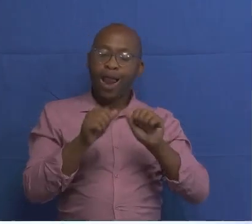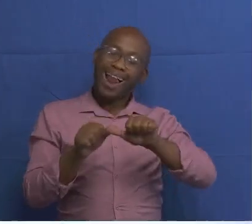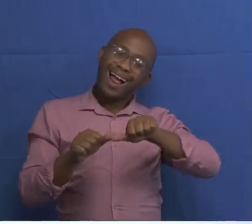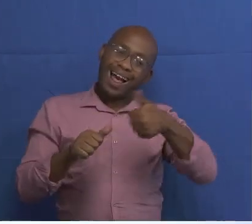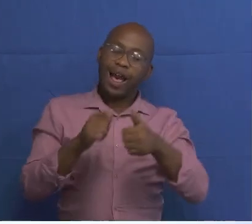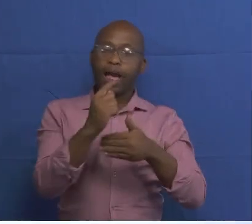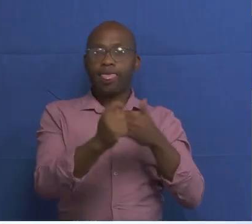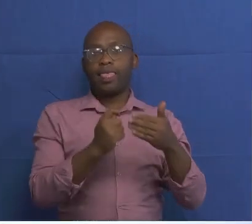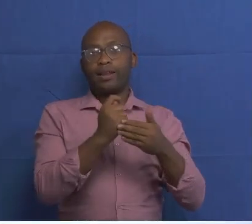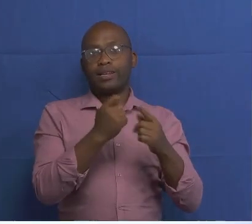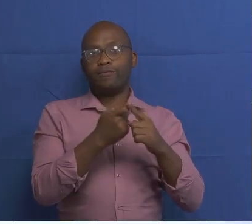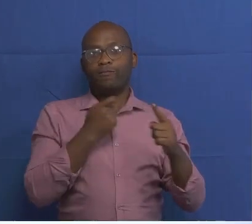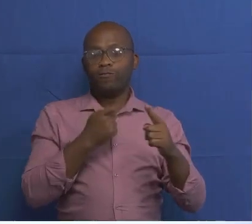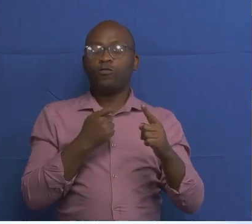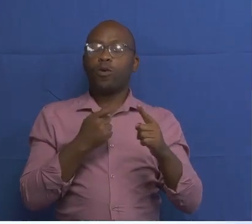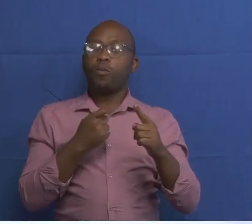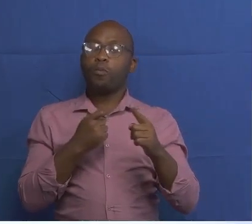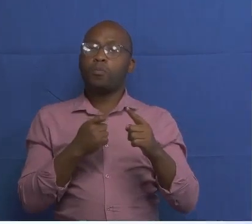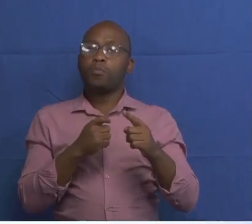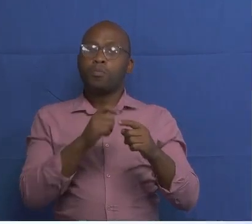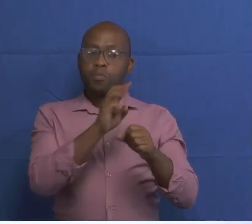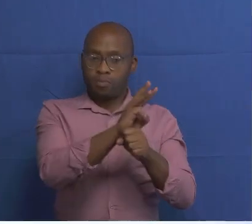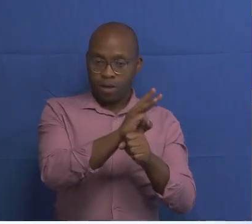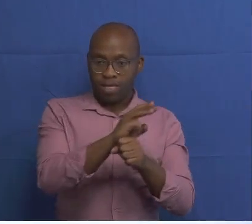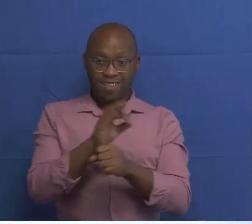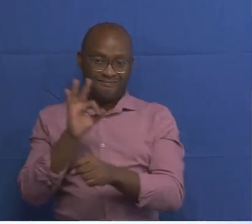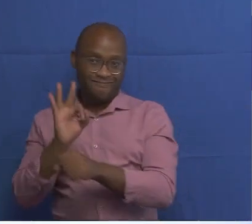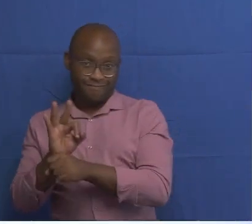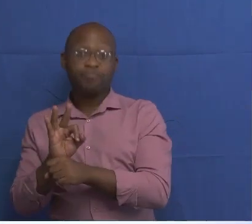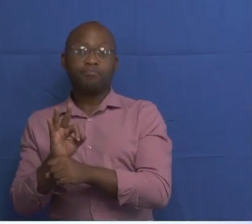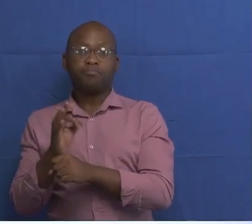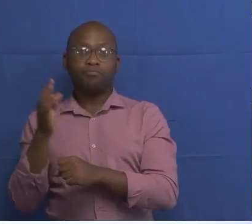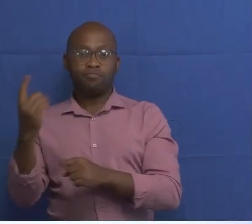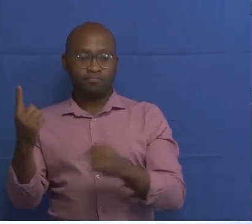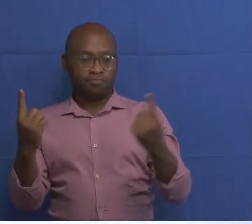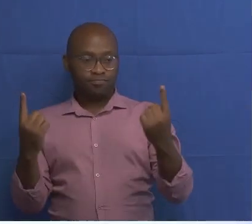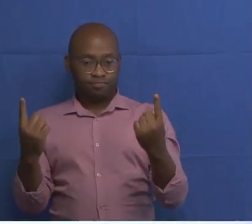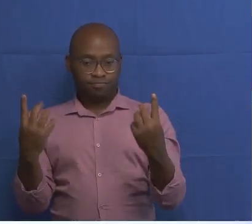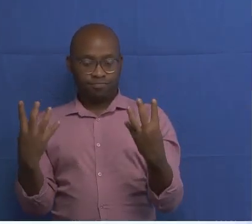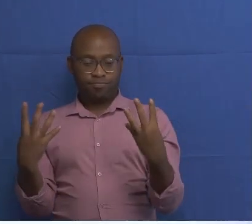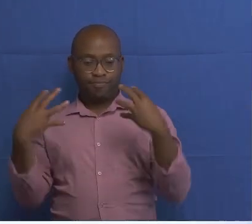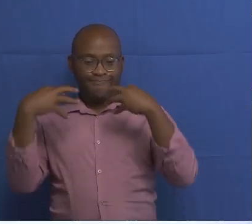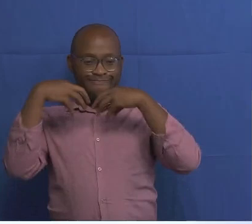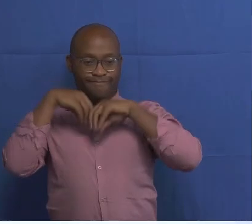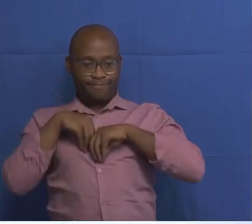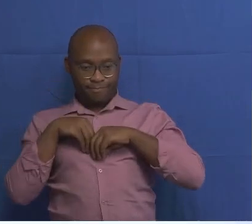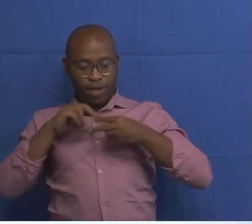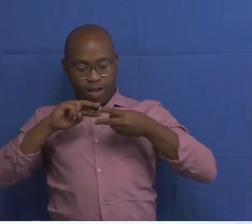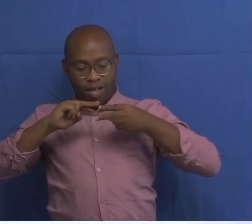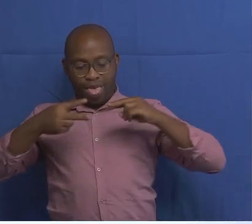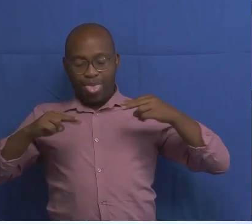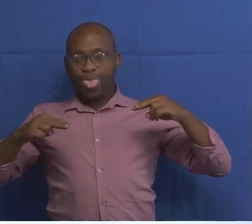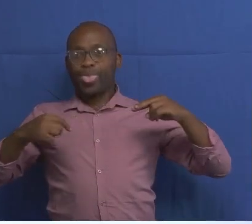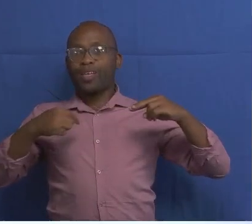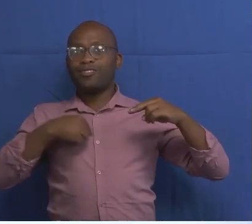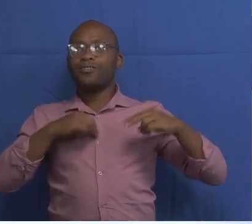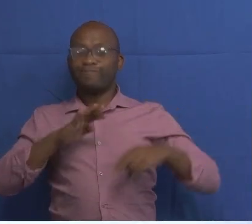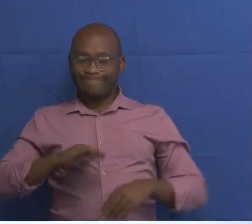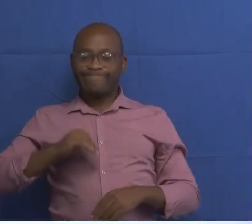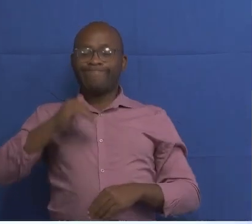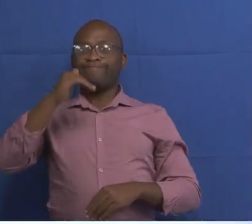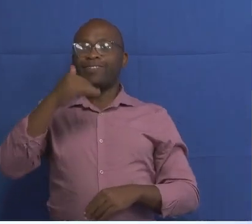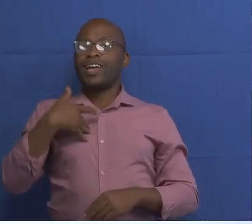So it means that two alleles, one from each parent, they join and they form a single gene. So